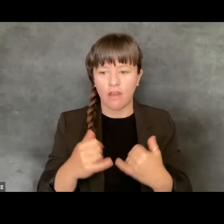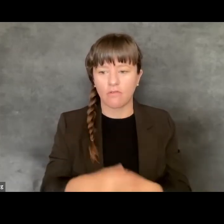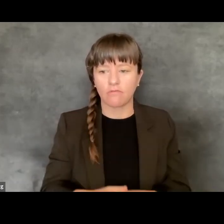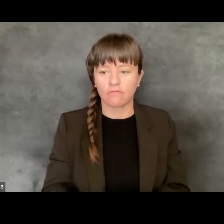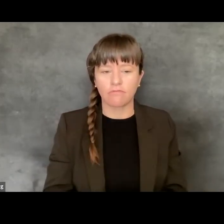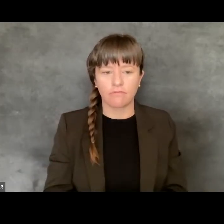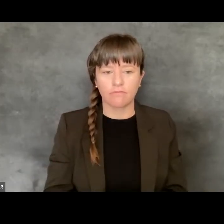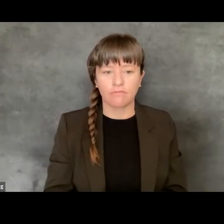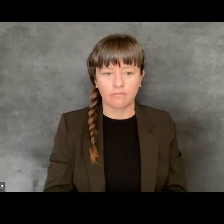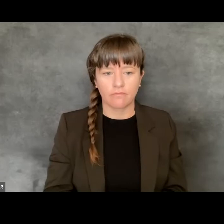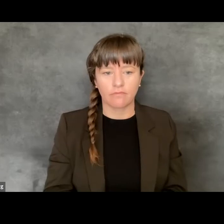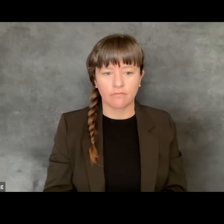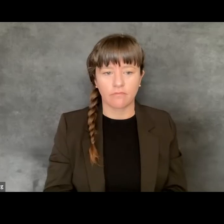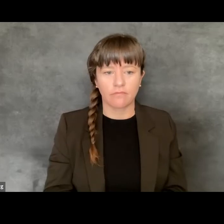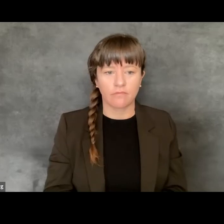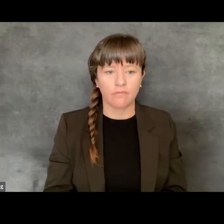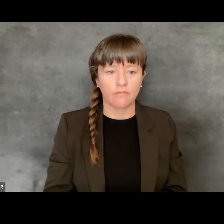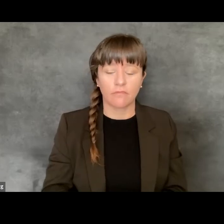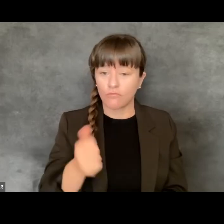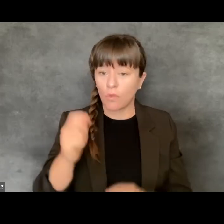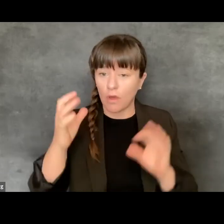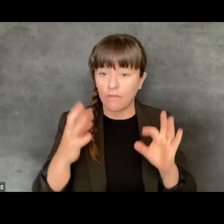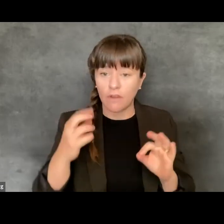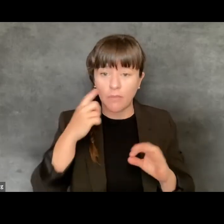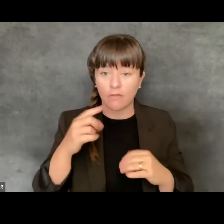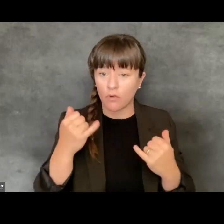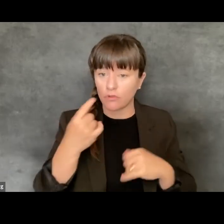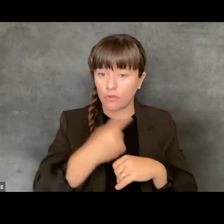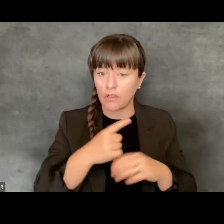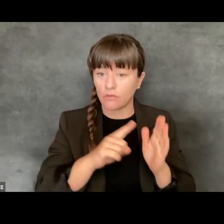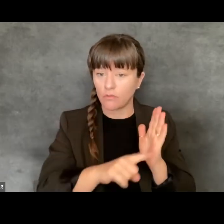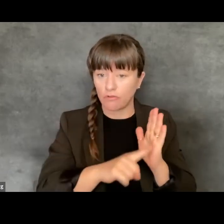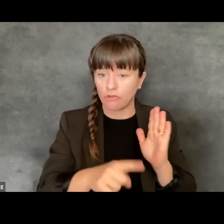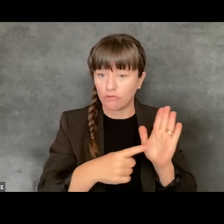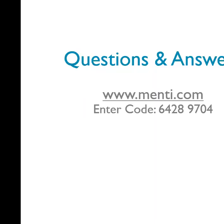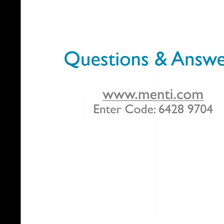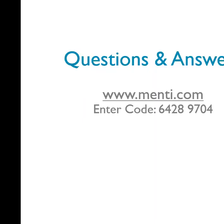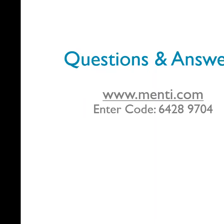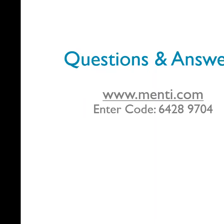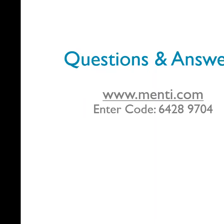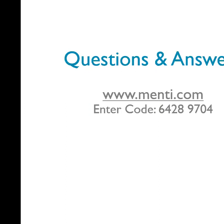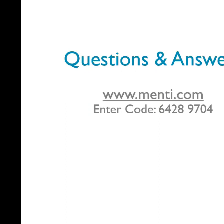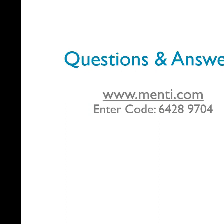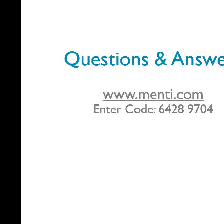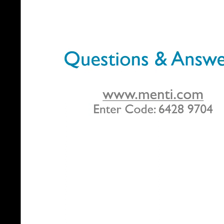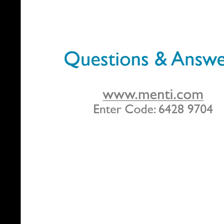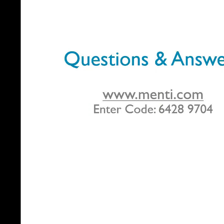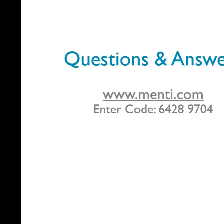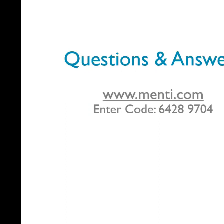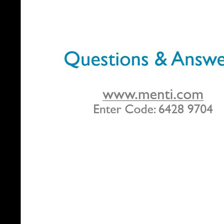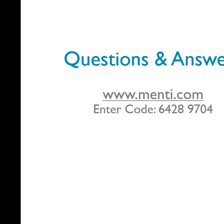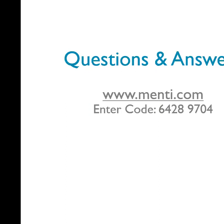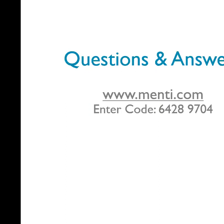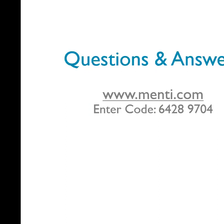you all might have on today's findings that have been shared. So perhaps we can. So now I'm going to open it up to our